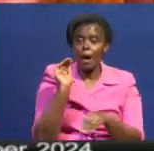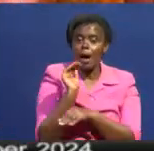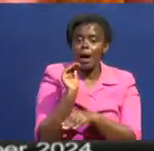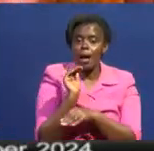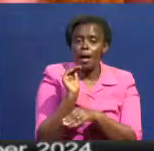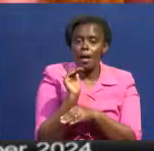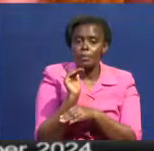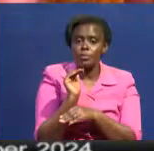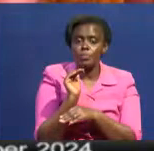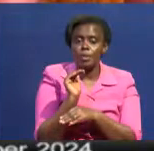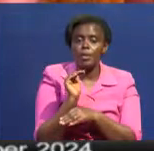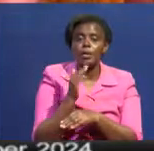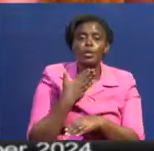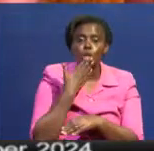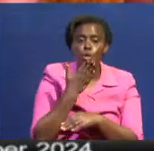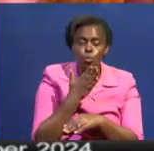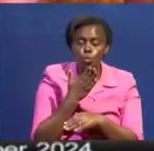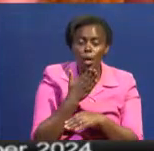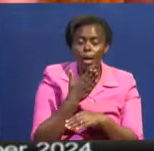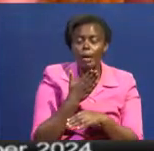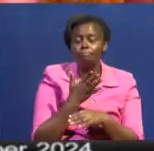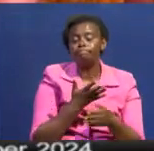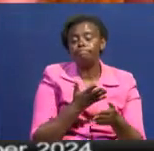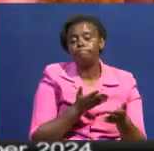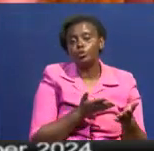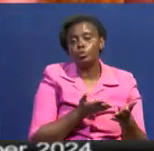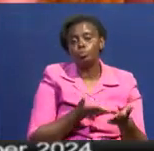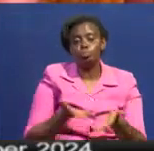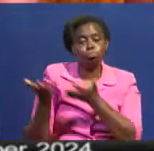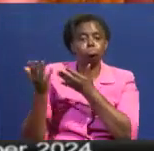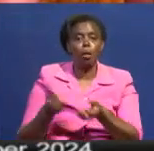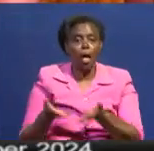be a sugar exporting country shortly.